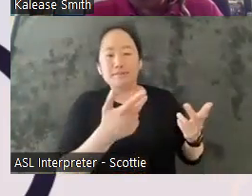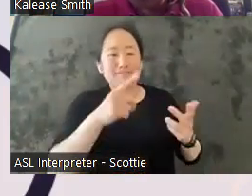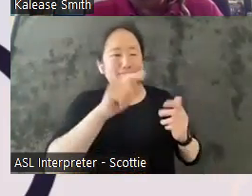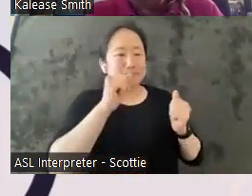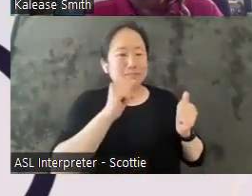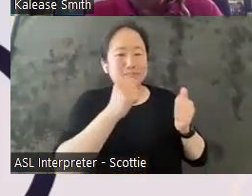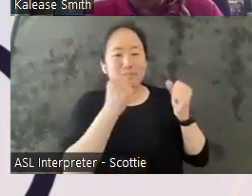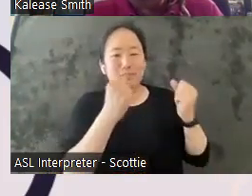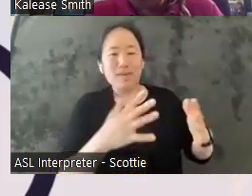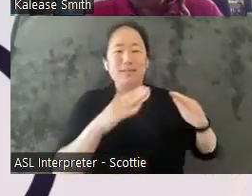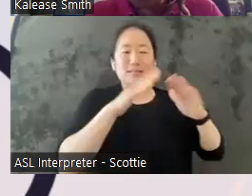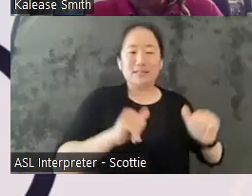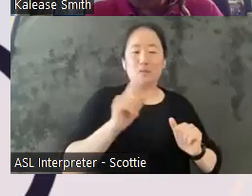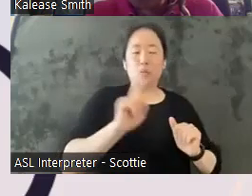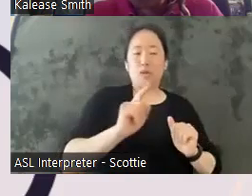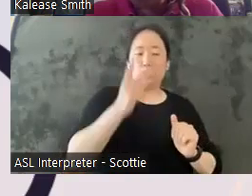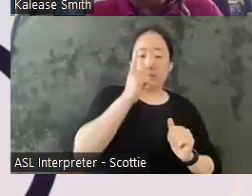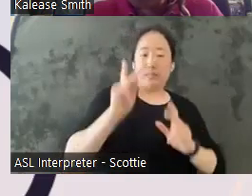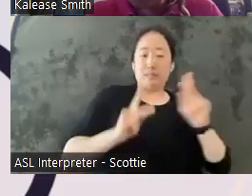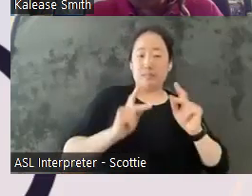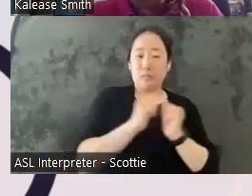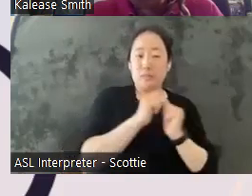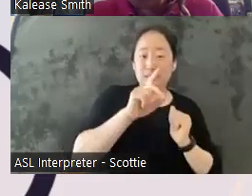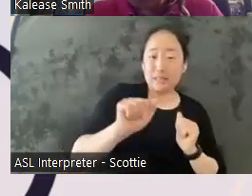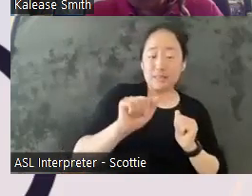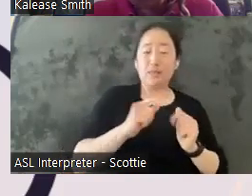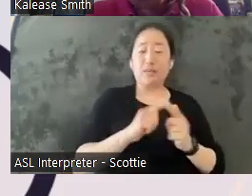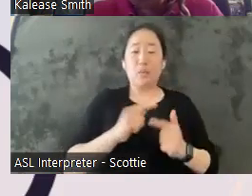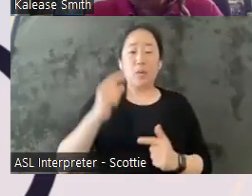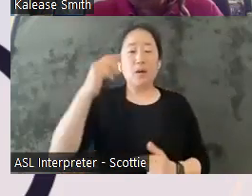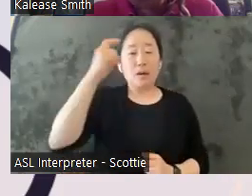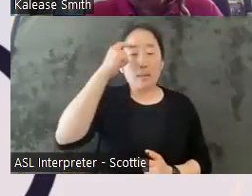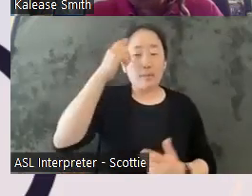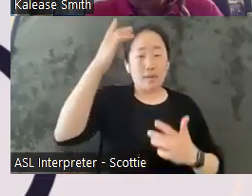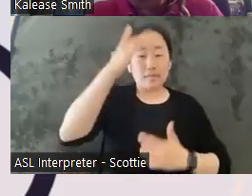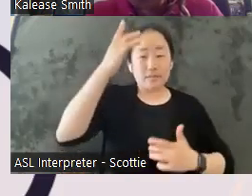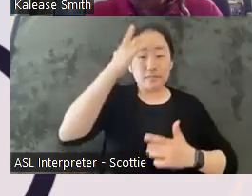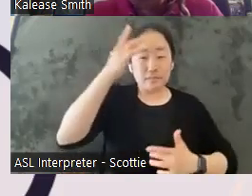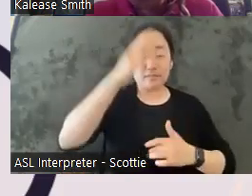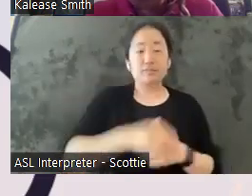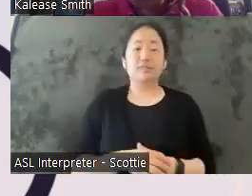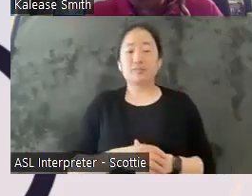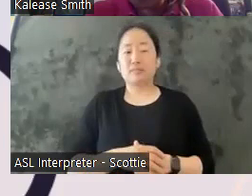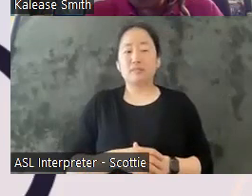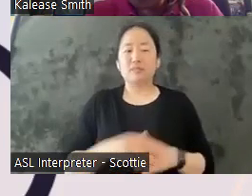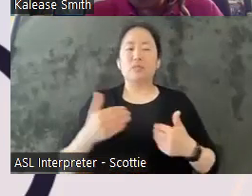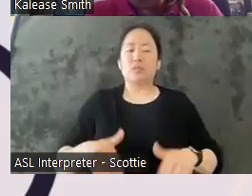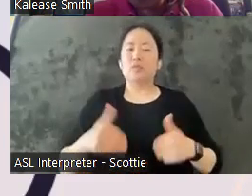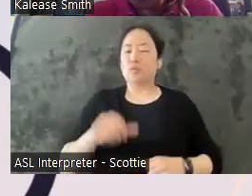we can kind of see that boundary crossing being normalized or even encouraged. So I'm going to give folks a couple more minutes here to drop some in the chat.